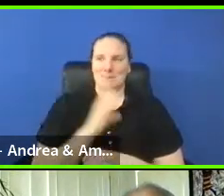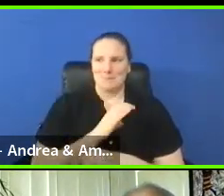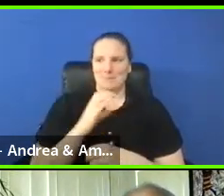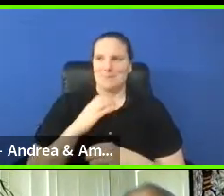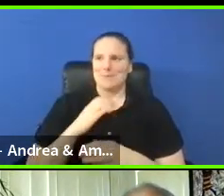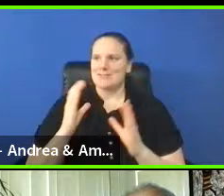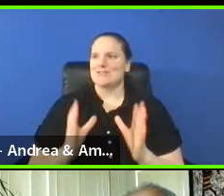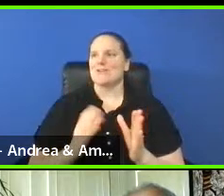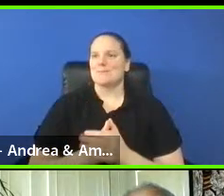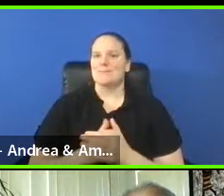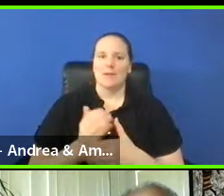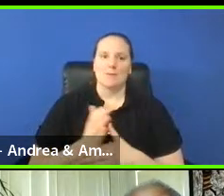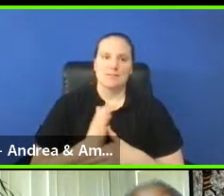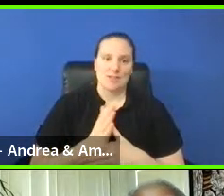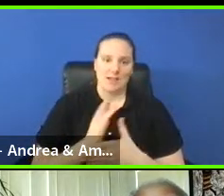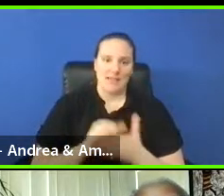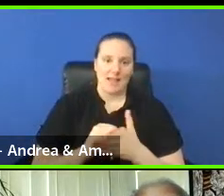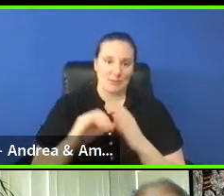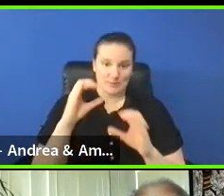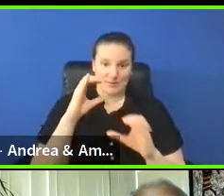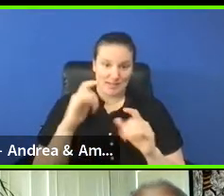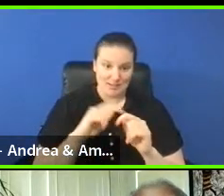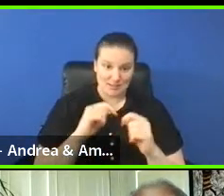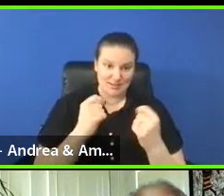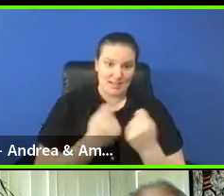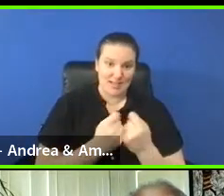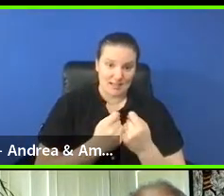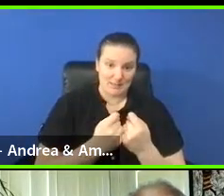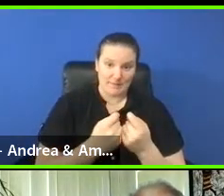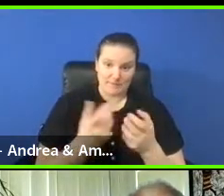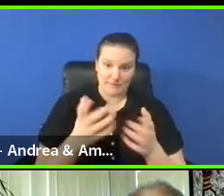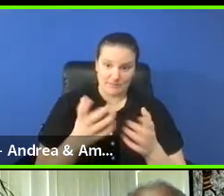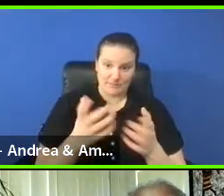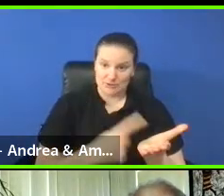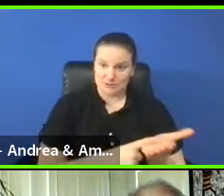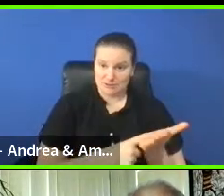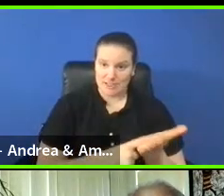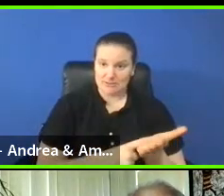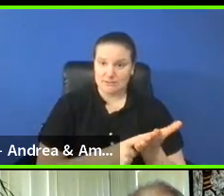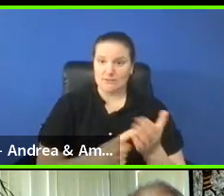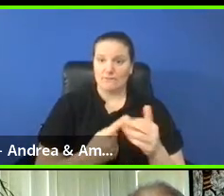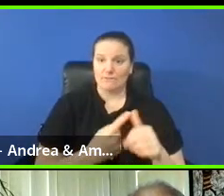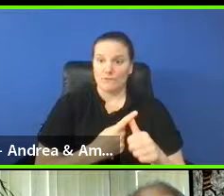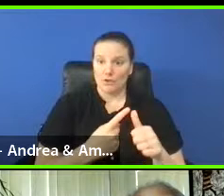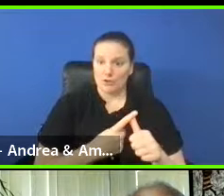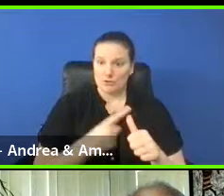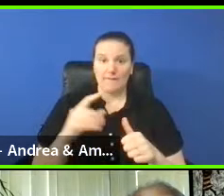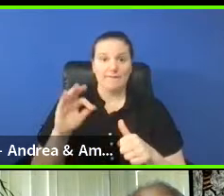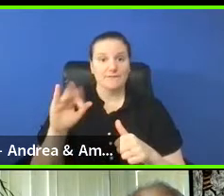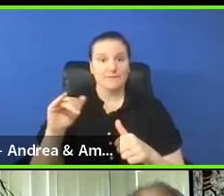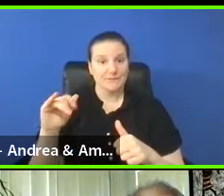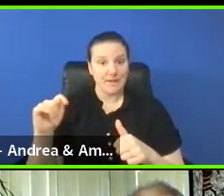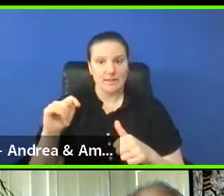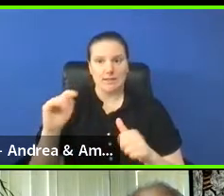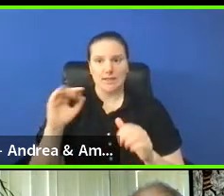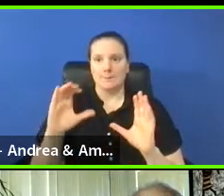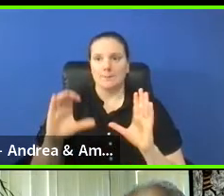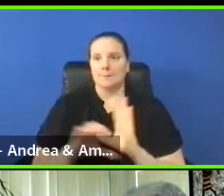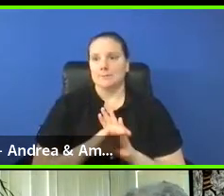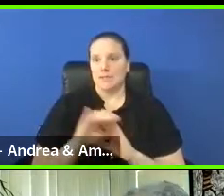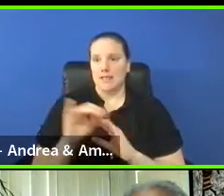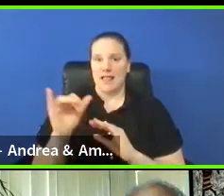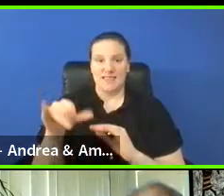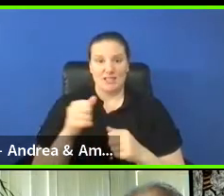will share that the communications team has discussed, first of all, the fact that once images like this